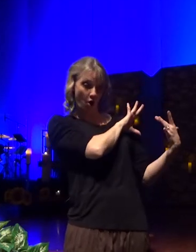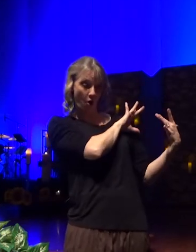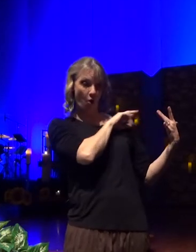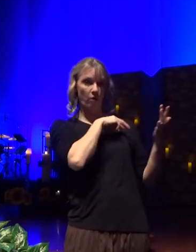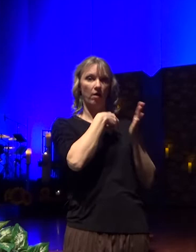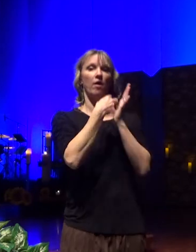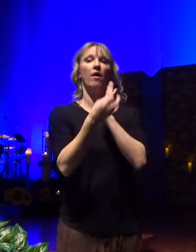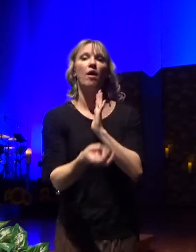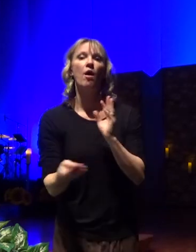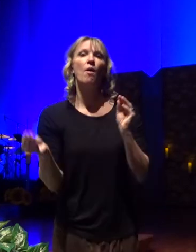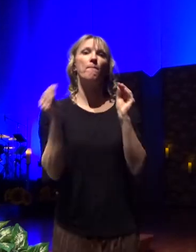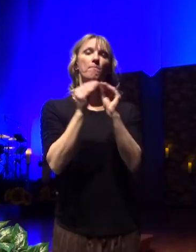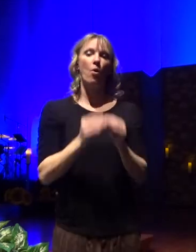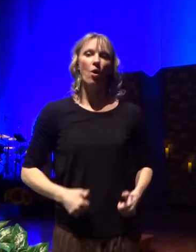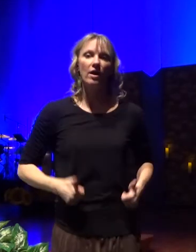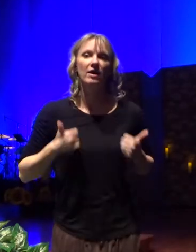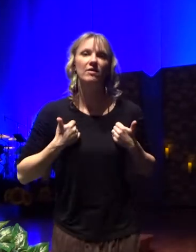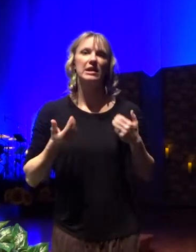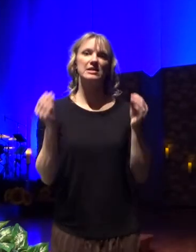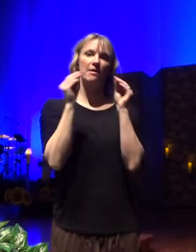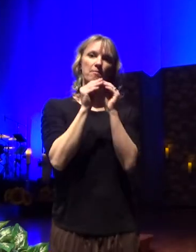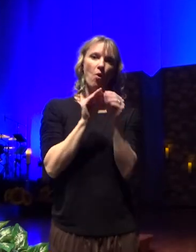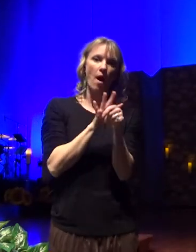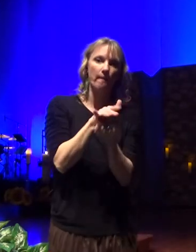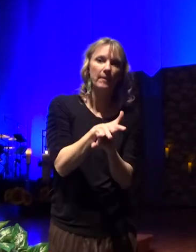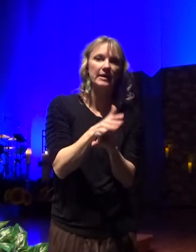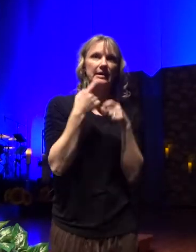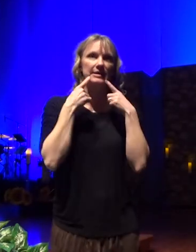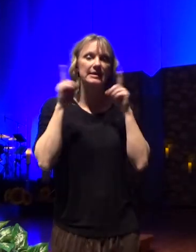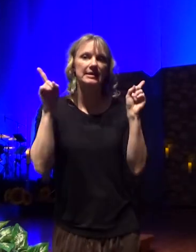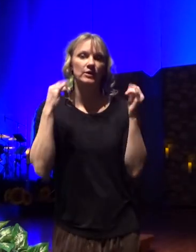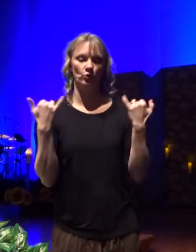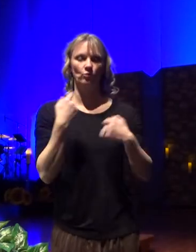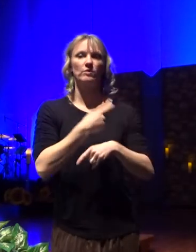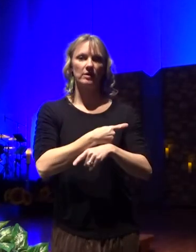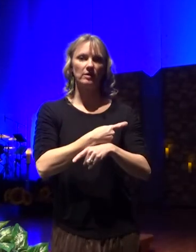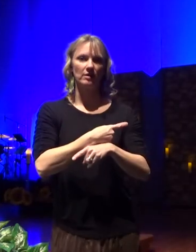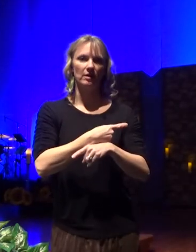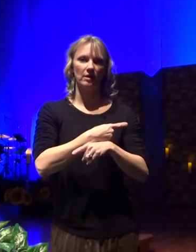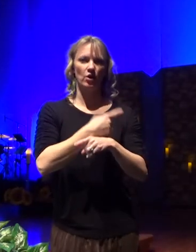greater degree of livingness and abundance that's available to us today.